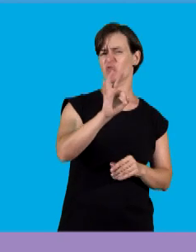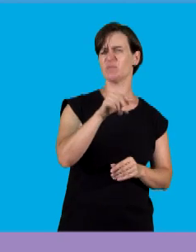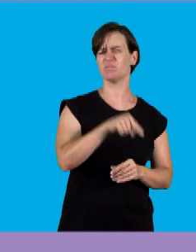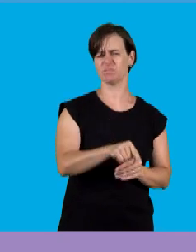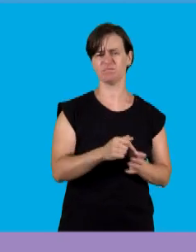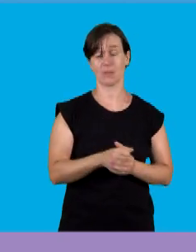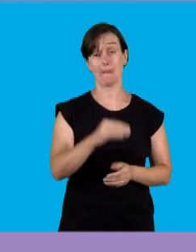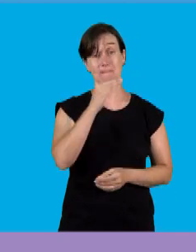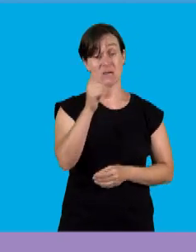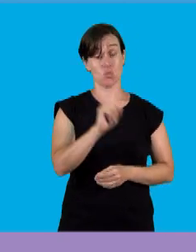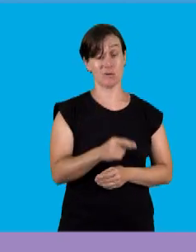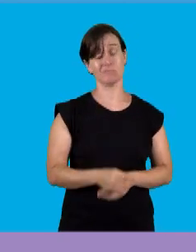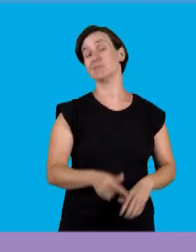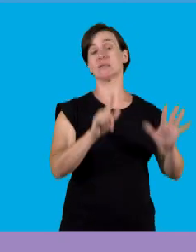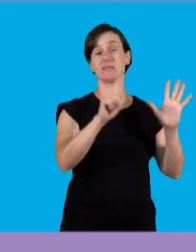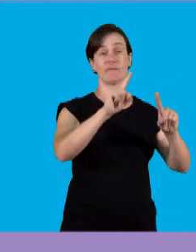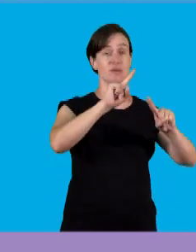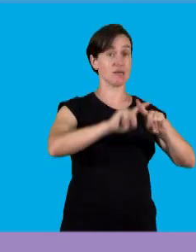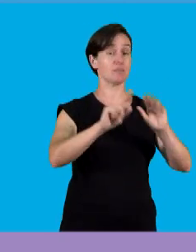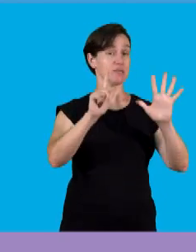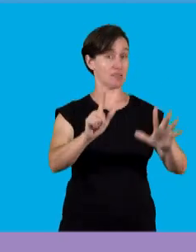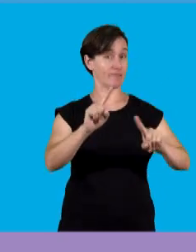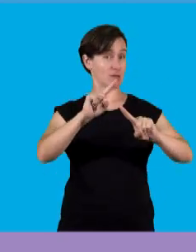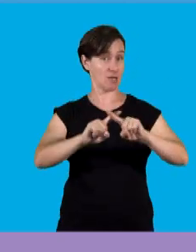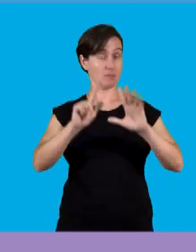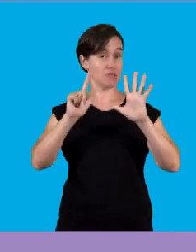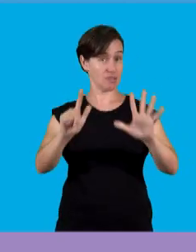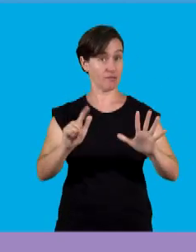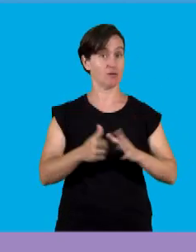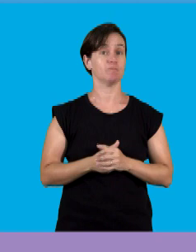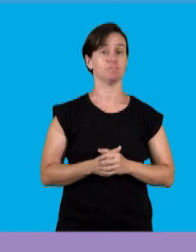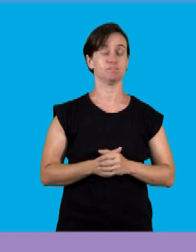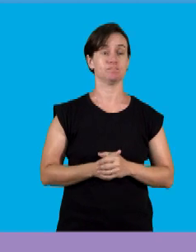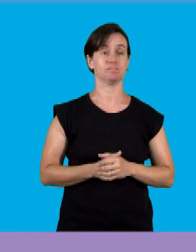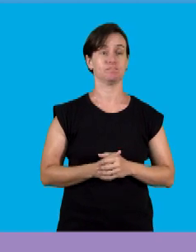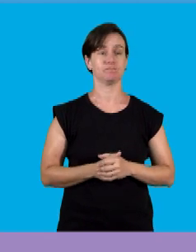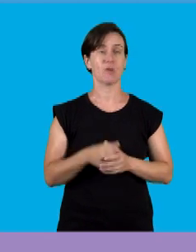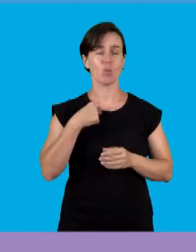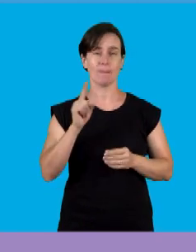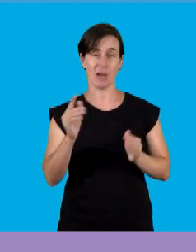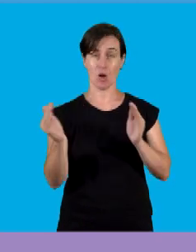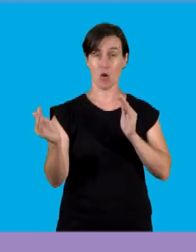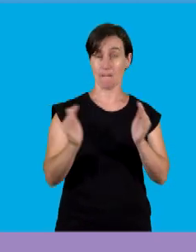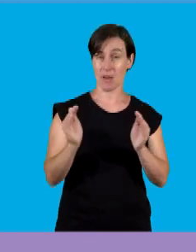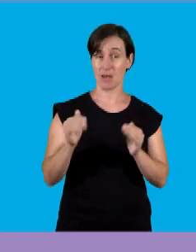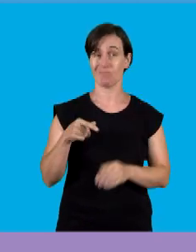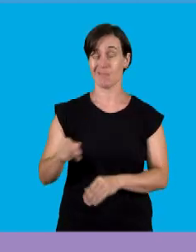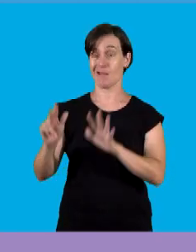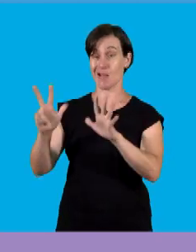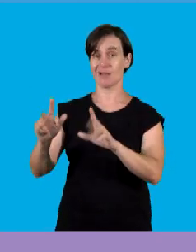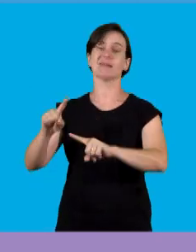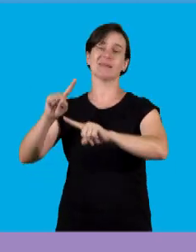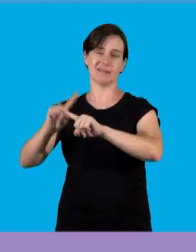exponent 3. This is 7 multiplied by 7 multiplied by 7. And we are going to compare this with a